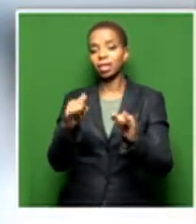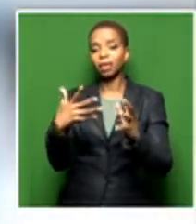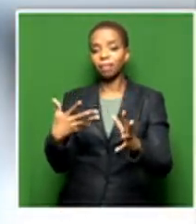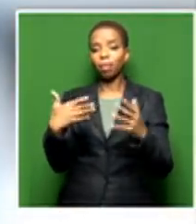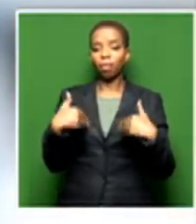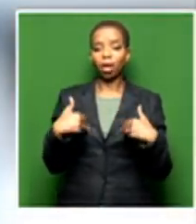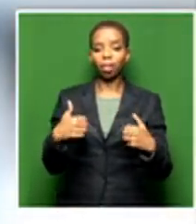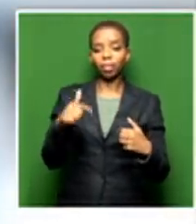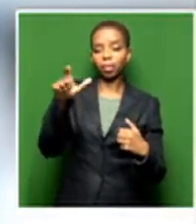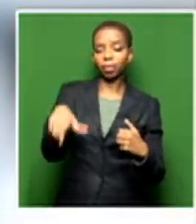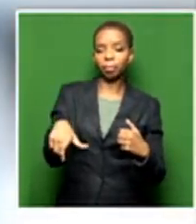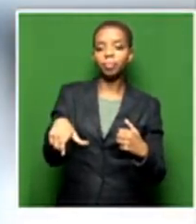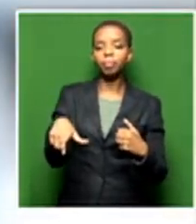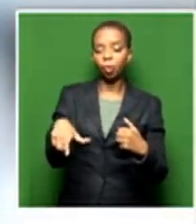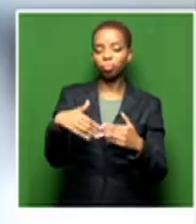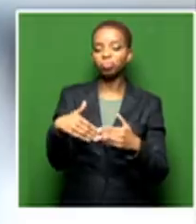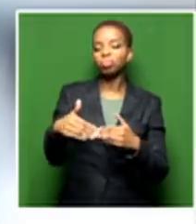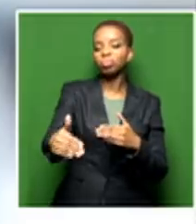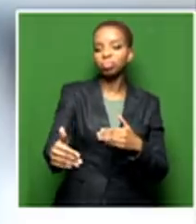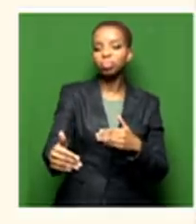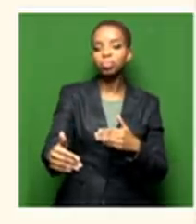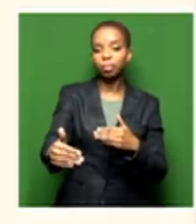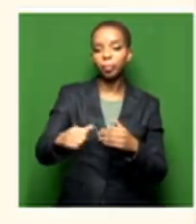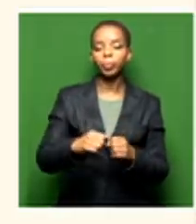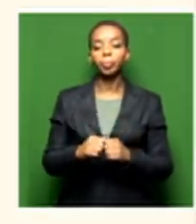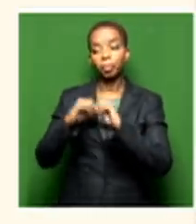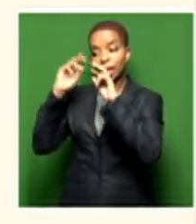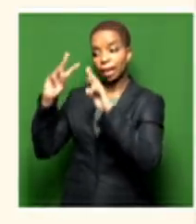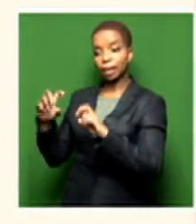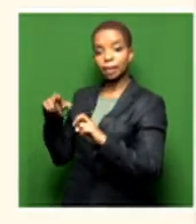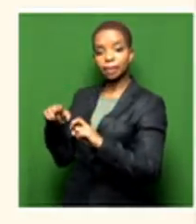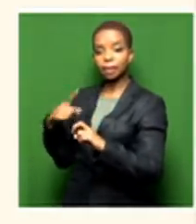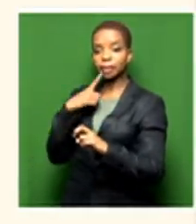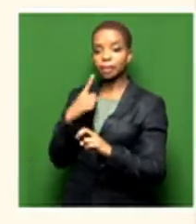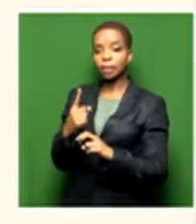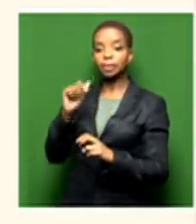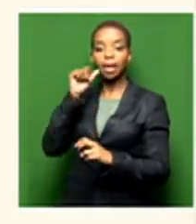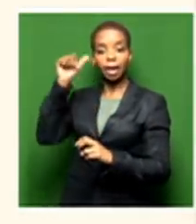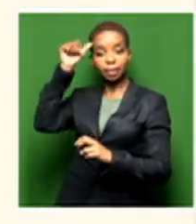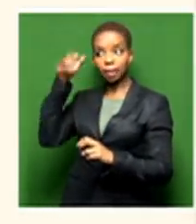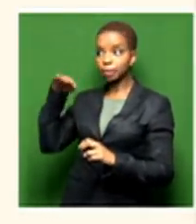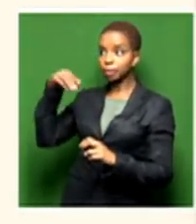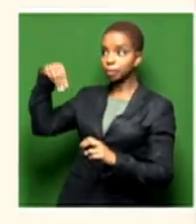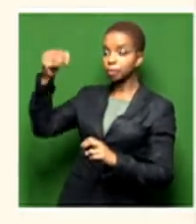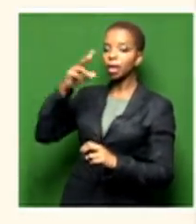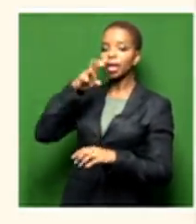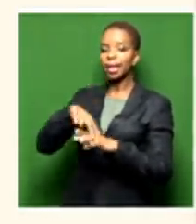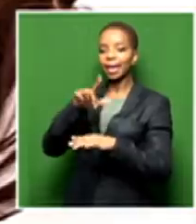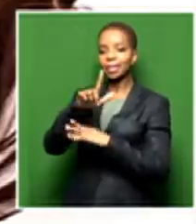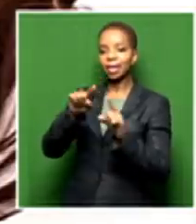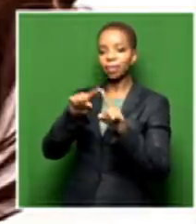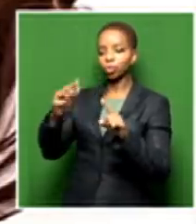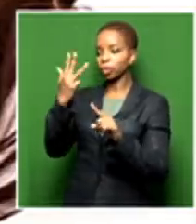one's long-term health. According to research, the average adult needs between 7 to 9 hours sleep